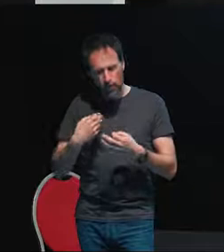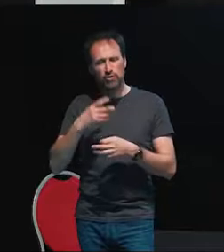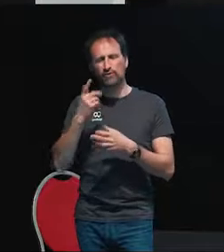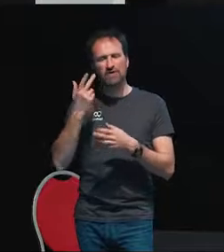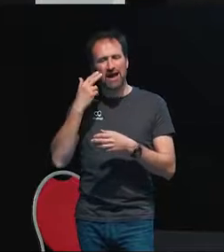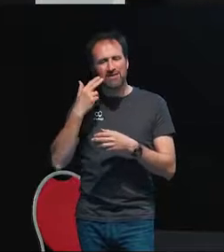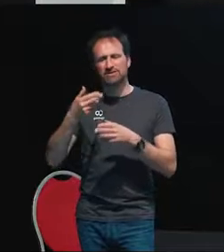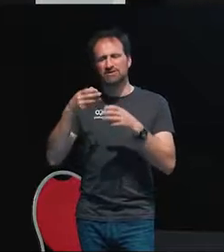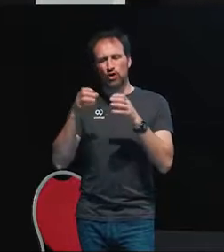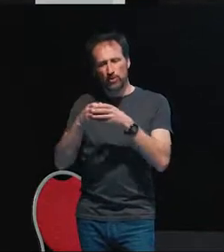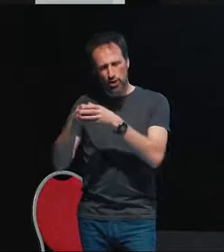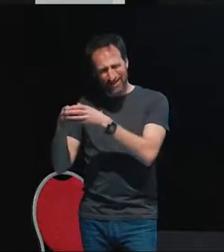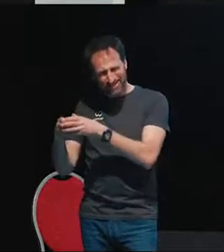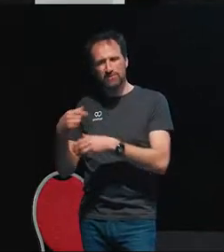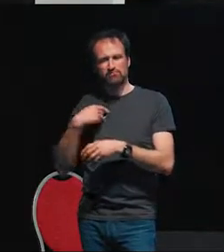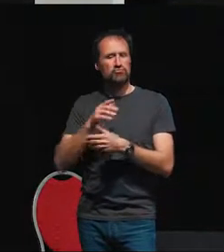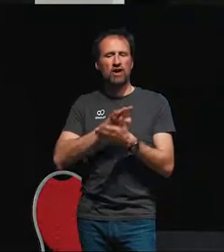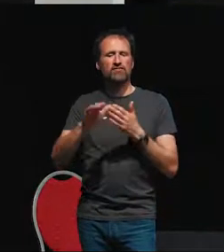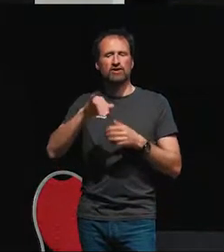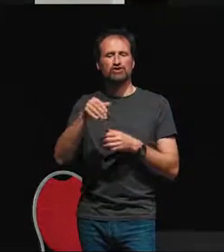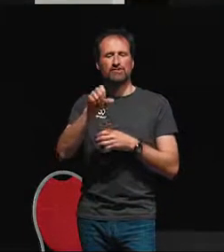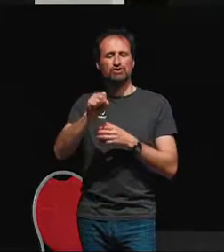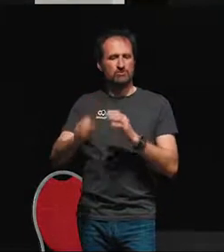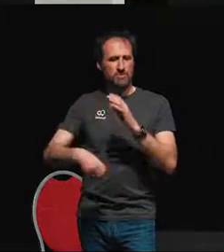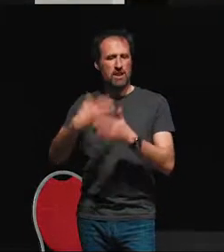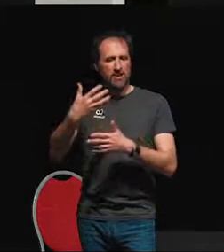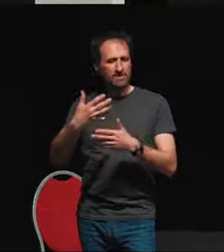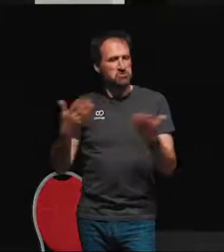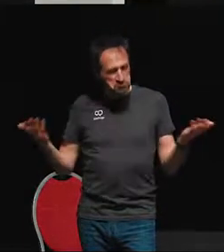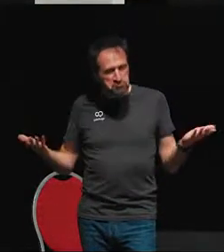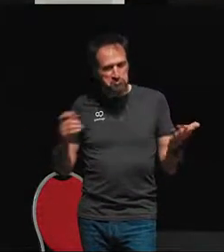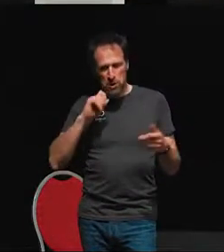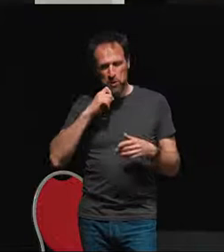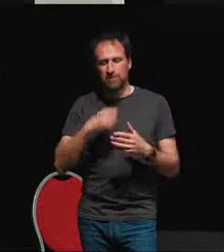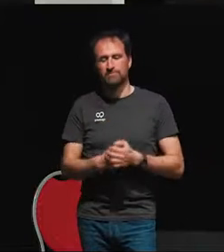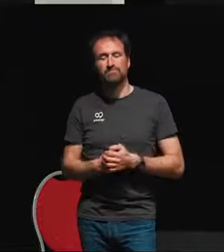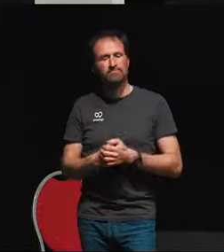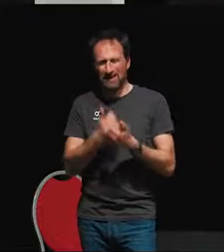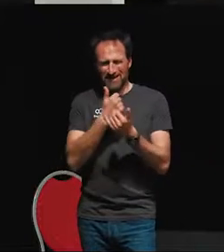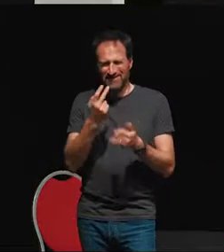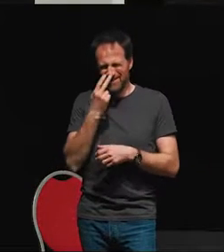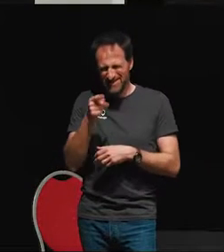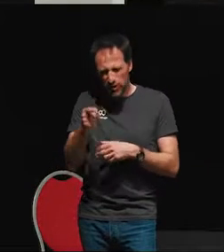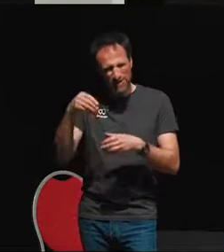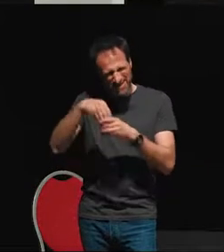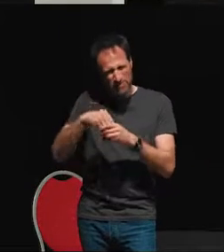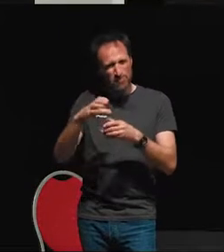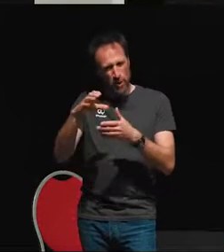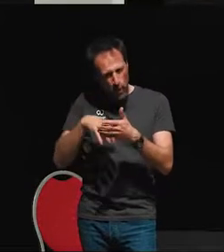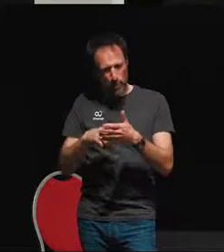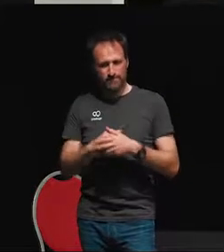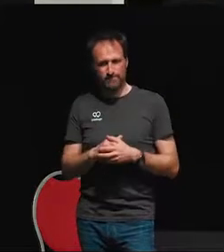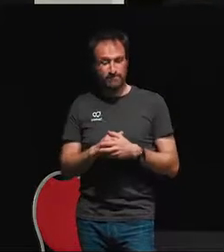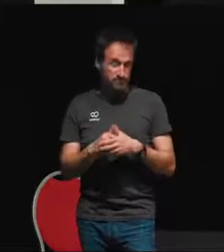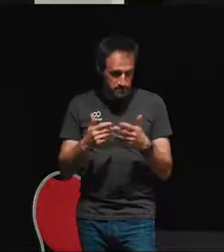can just load that JavaScript cool what does this look like now in code so here you can see